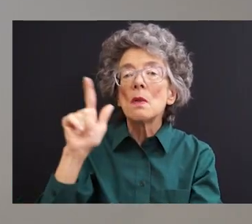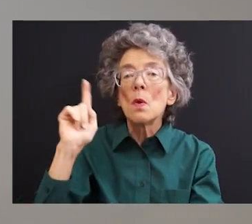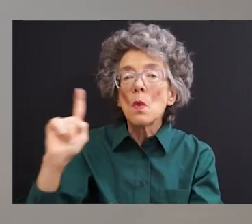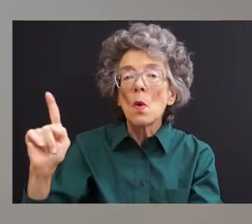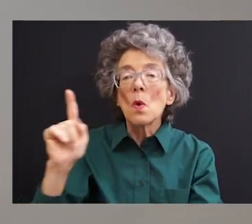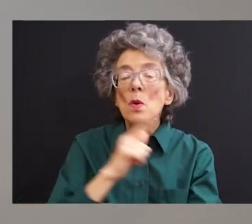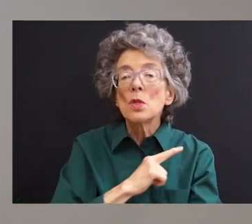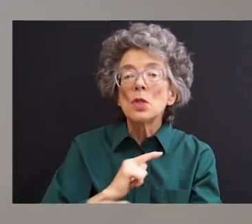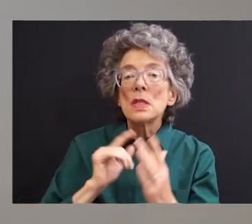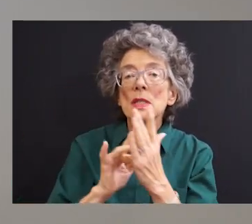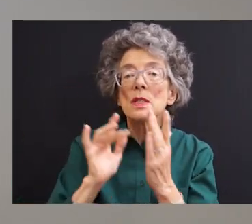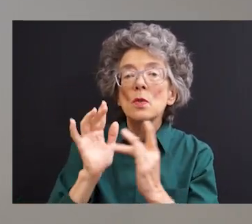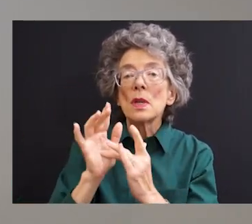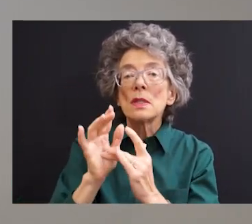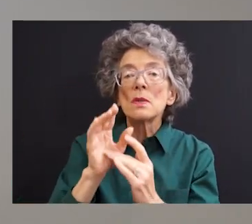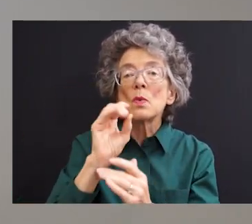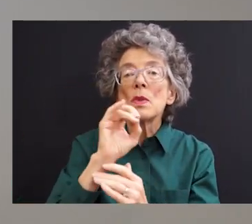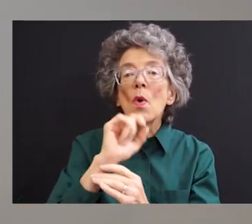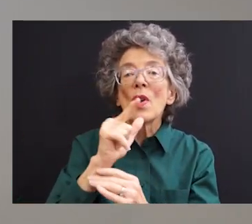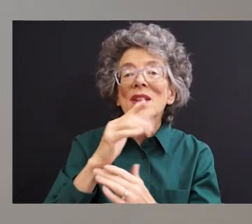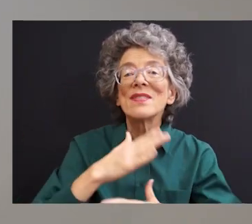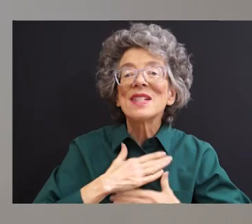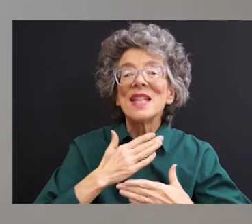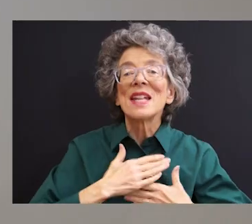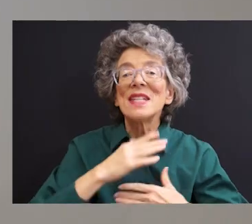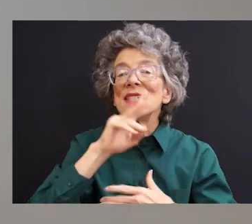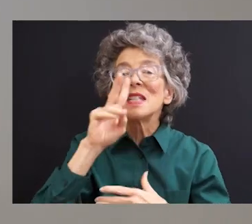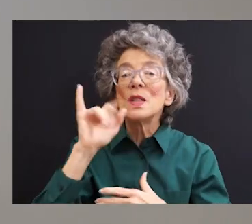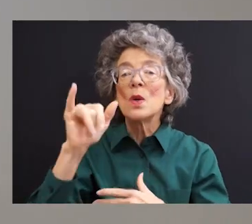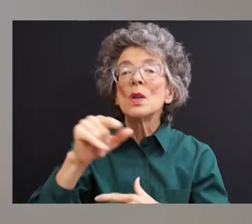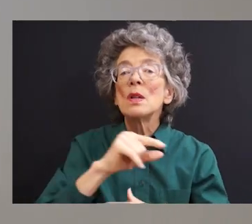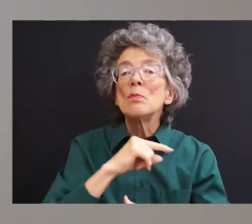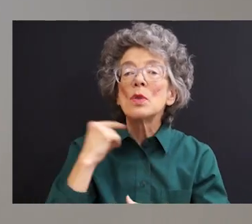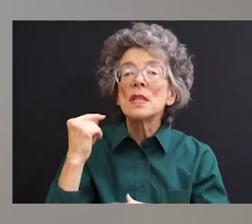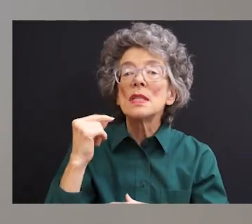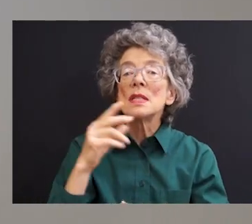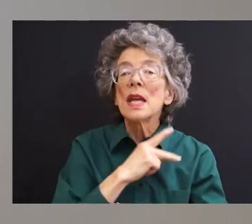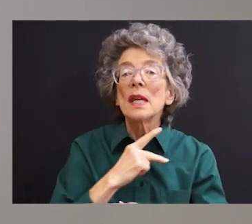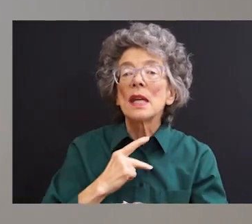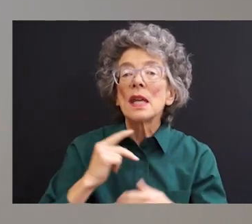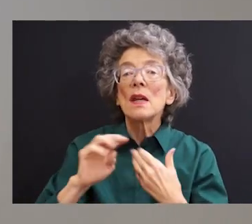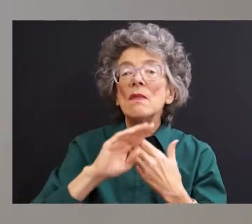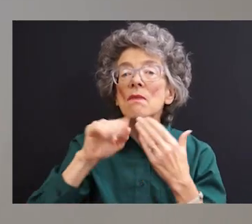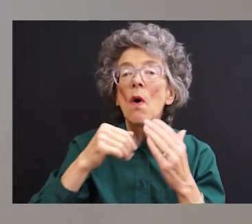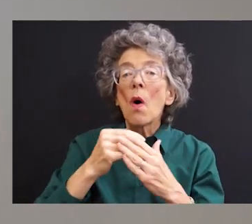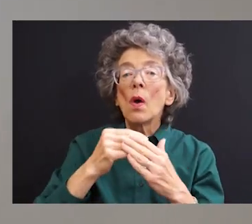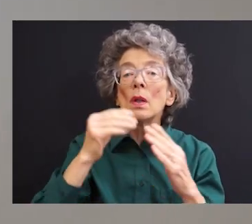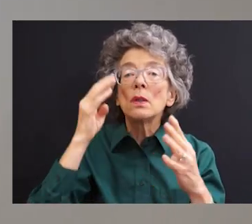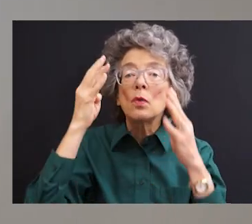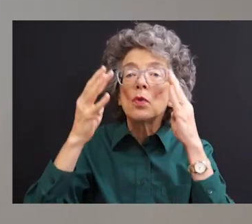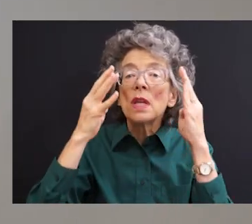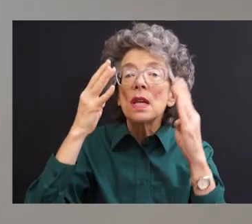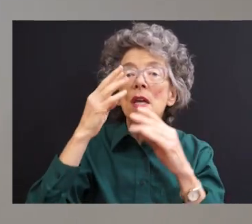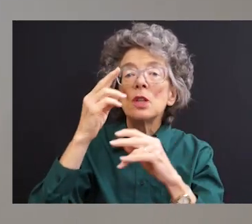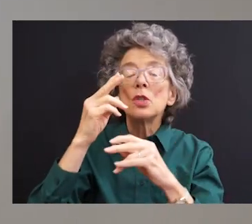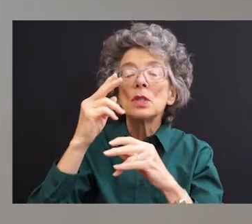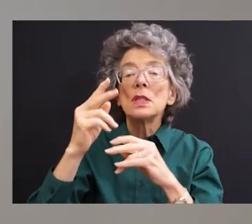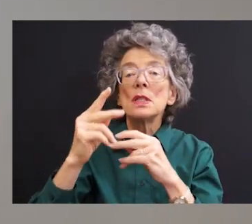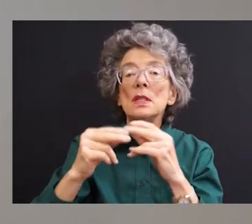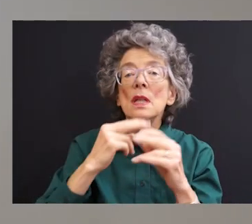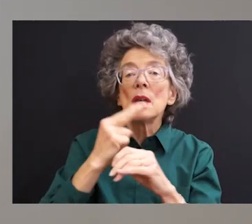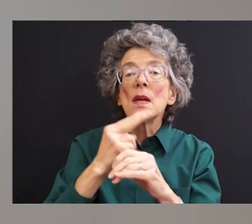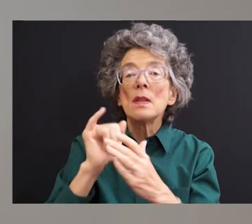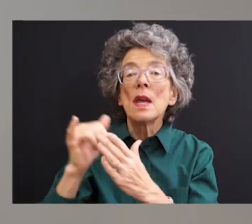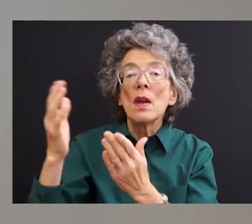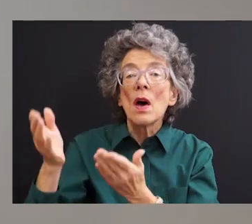Jesus Christ, with the oil of gladness as eternal priest and King of all creation, so that by